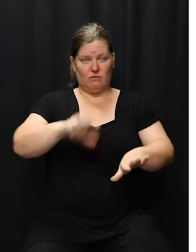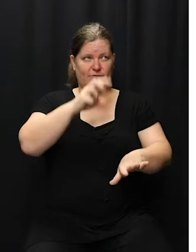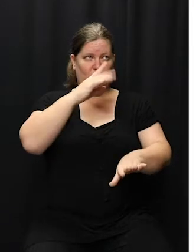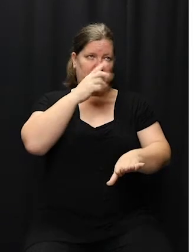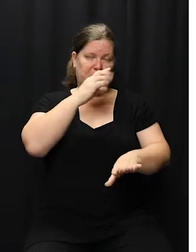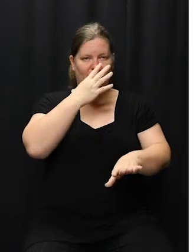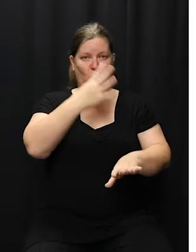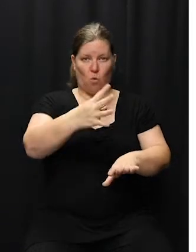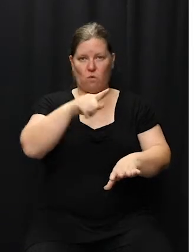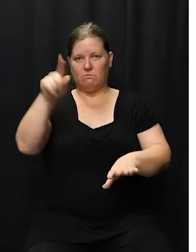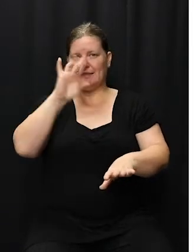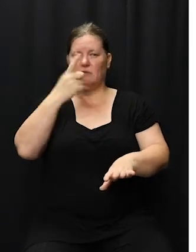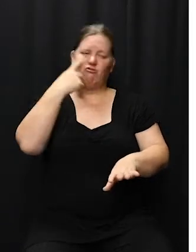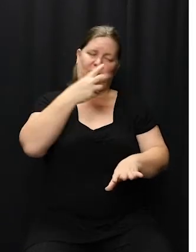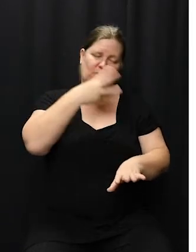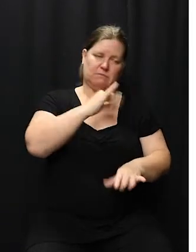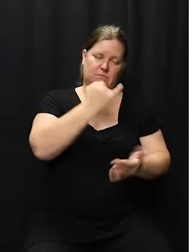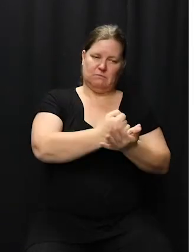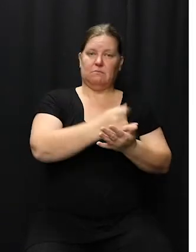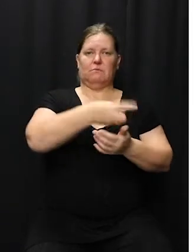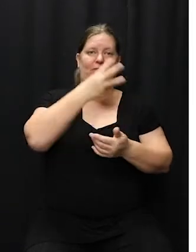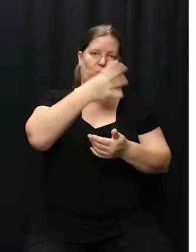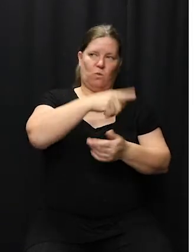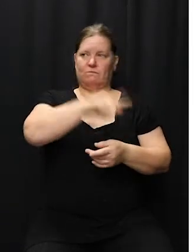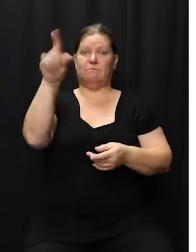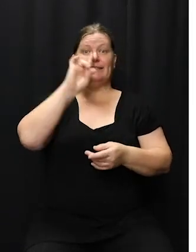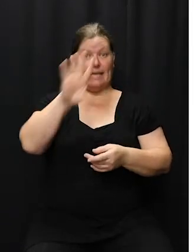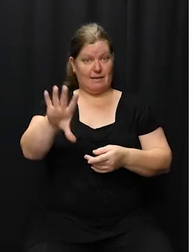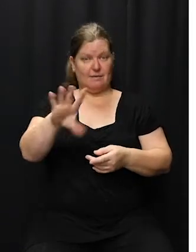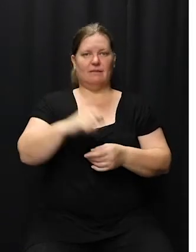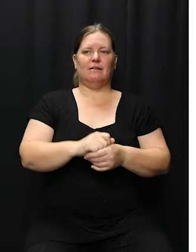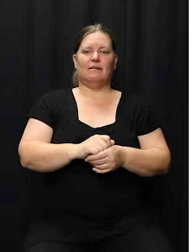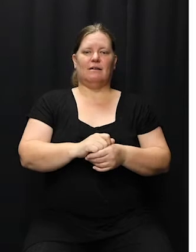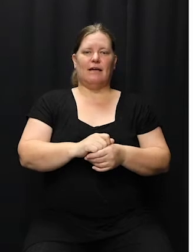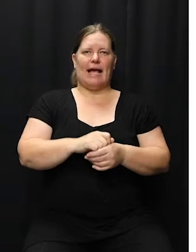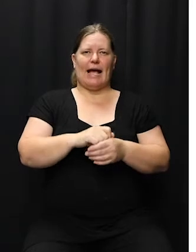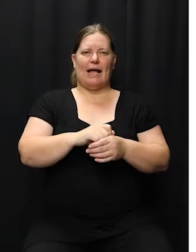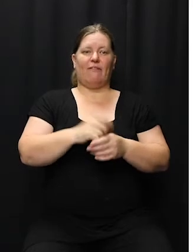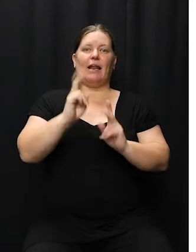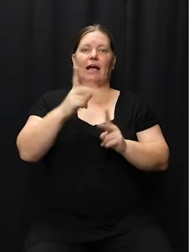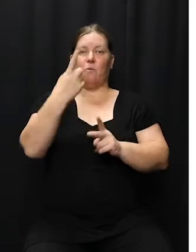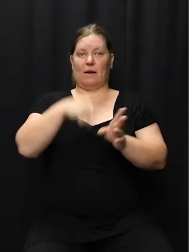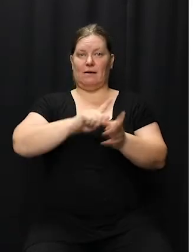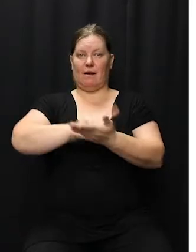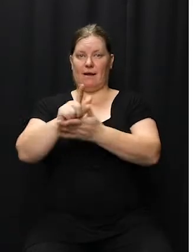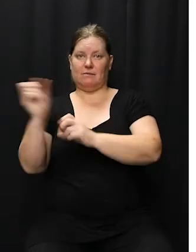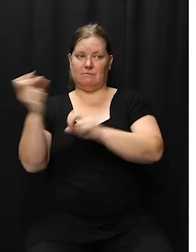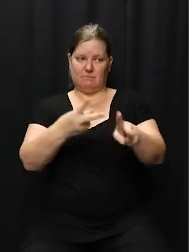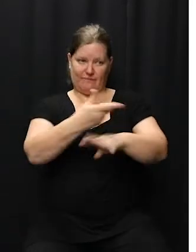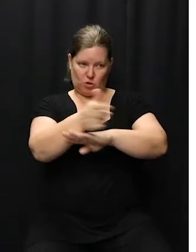10. I tried 3, but failed. So about 4 years old to 10 years old. And 1 year later I came back and filmed them all